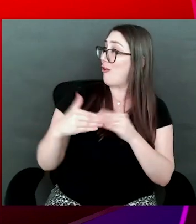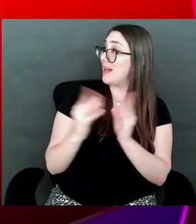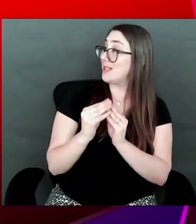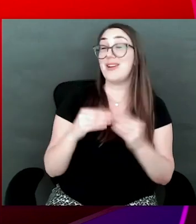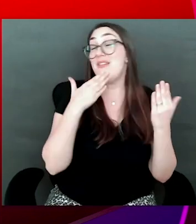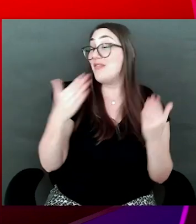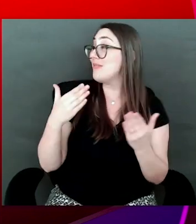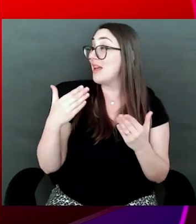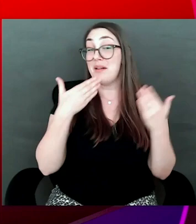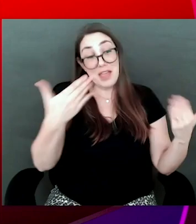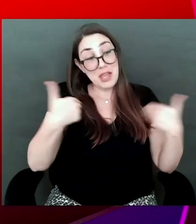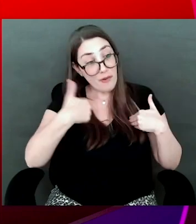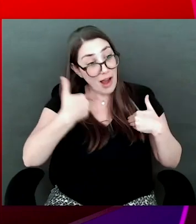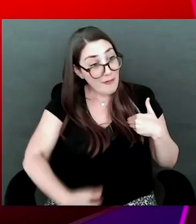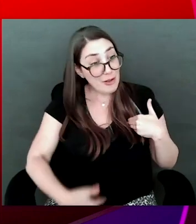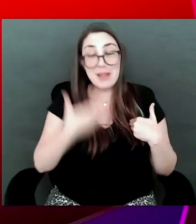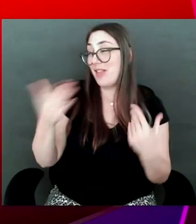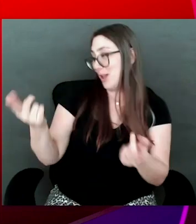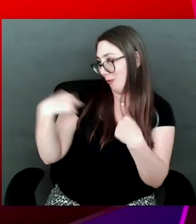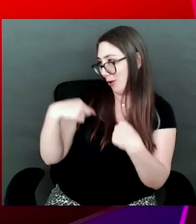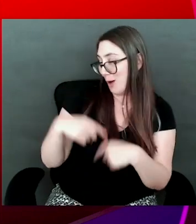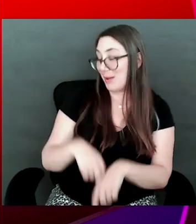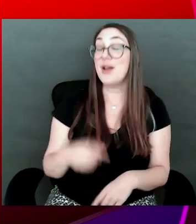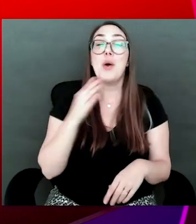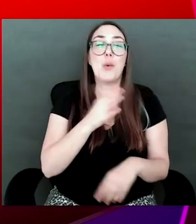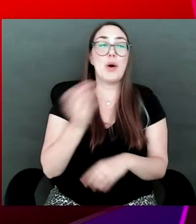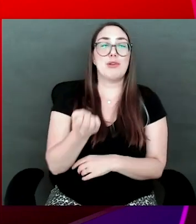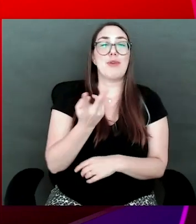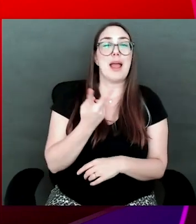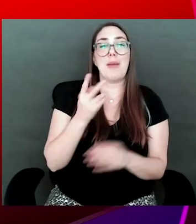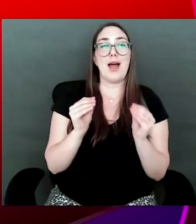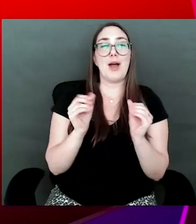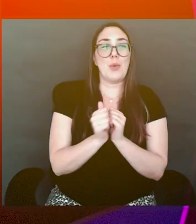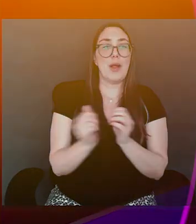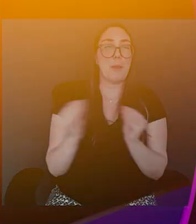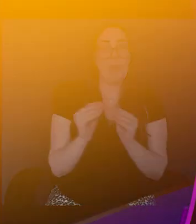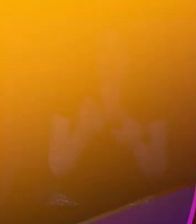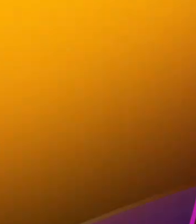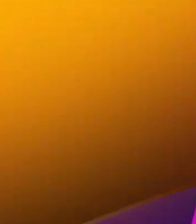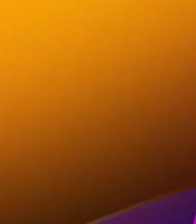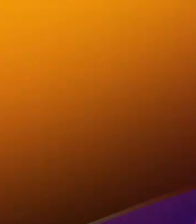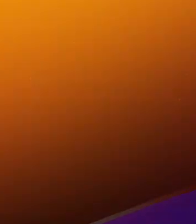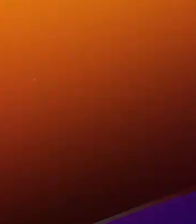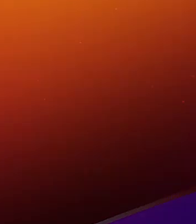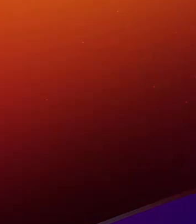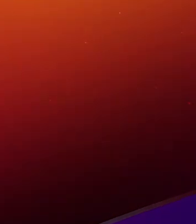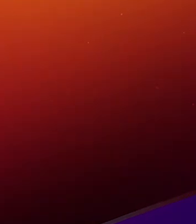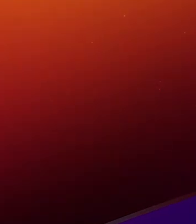Thanks for being here. We will be right back with more from AWS On Air at